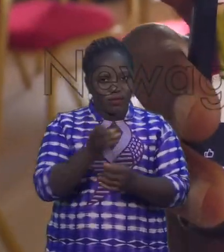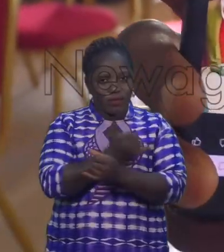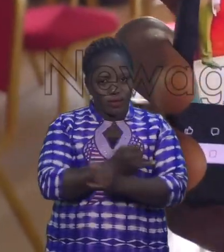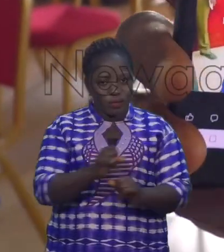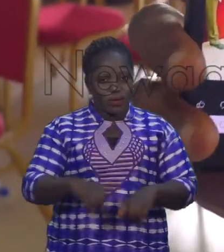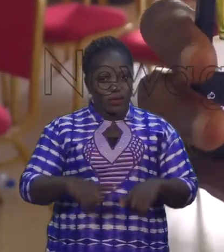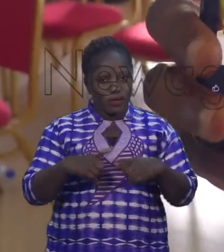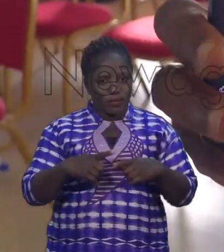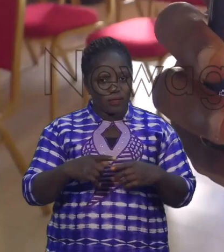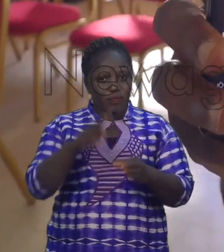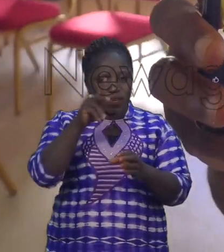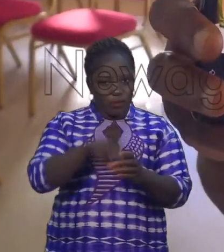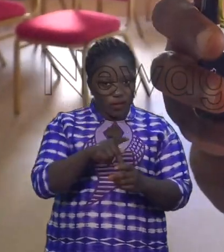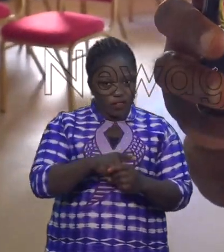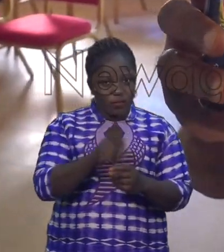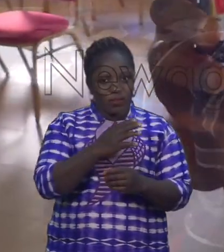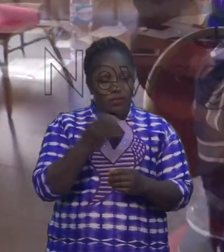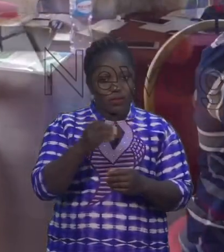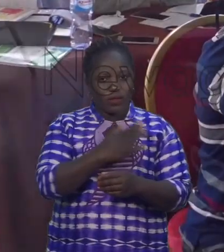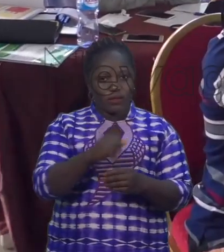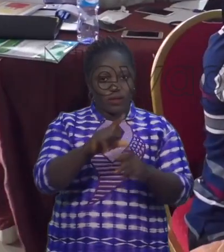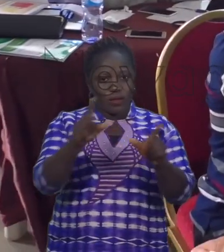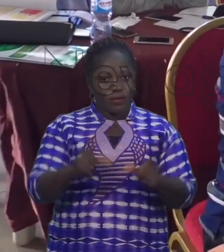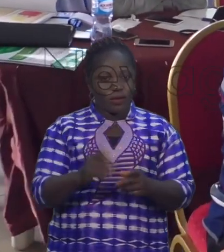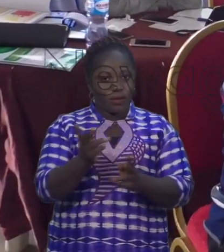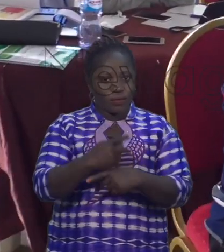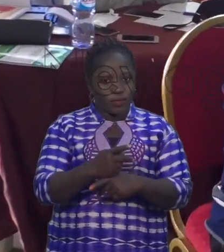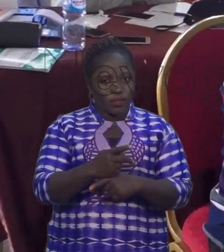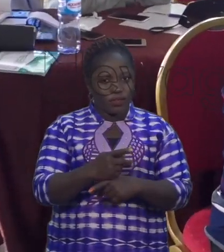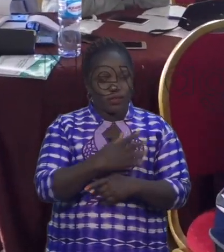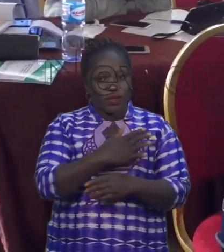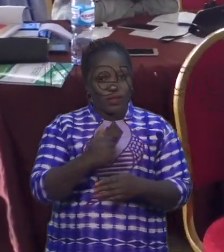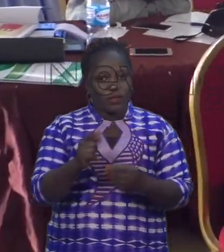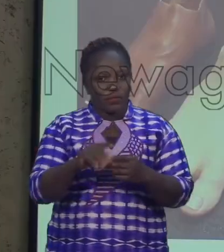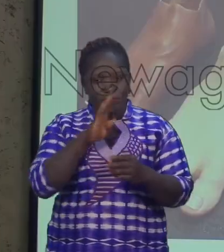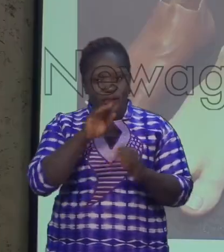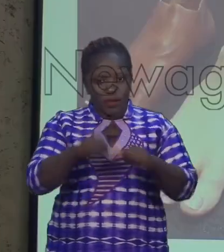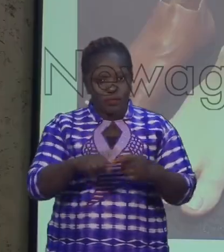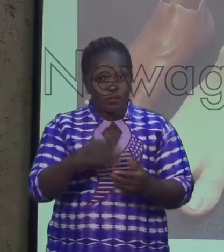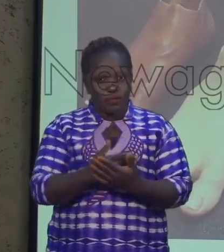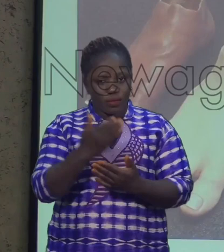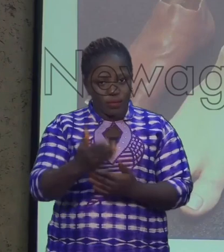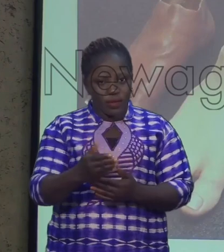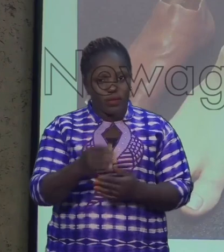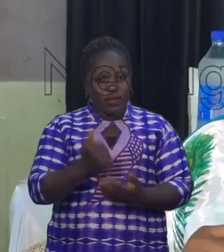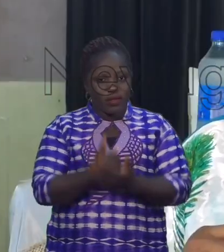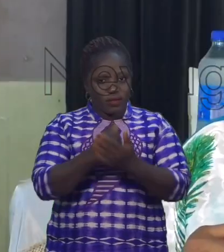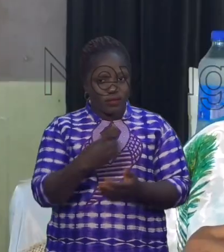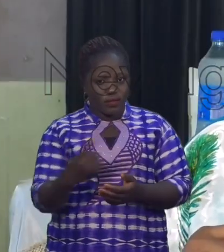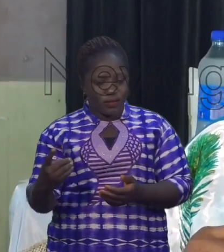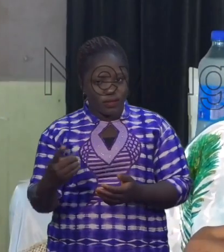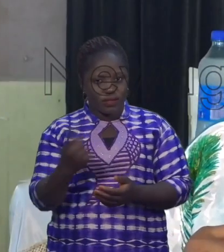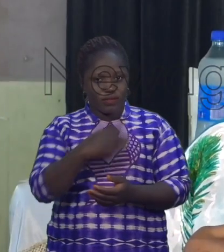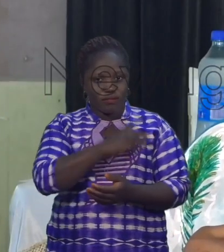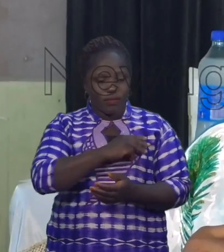independent living, inclusion, participation through local production of quality and affordable assistive devices. The